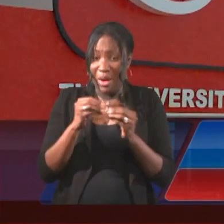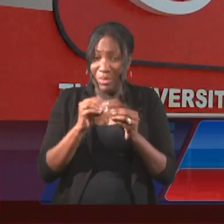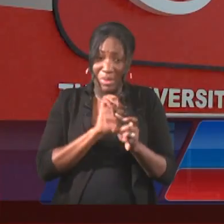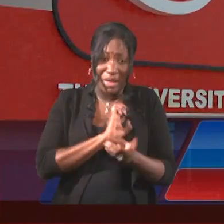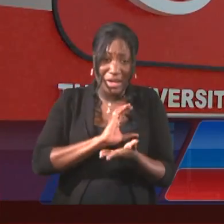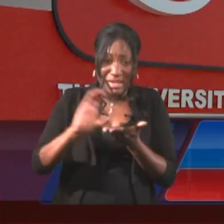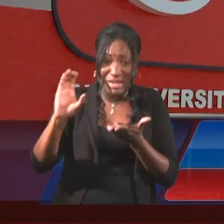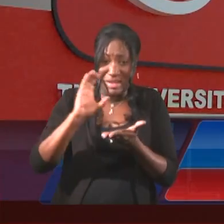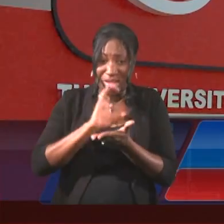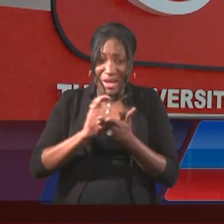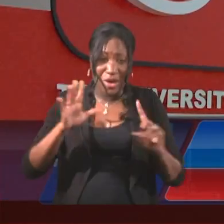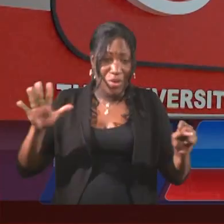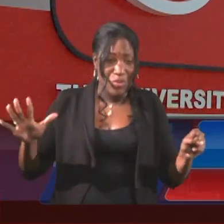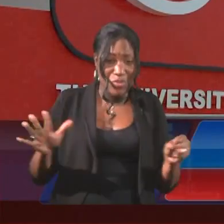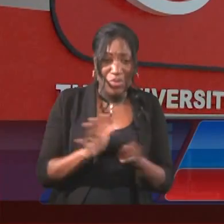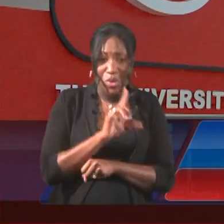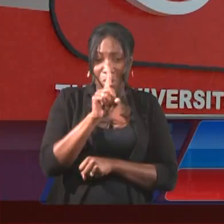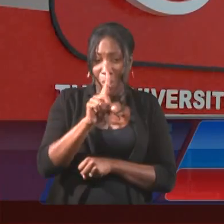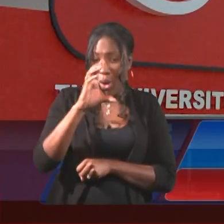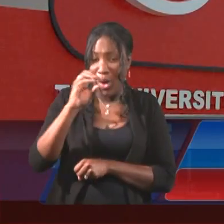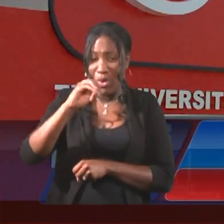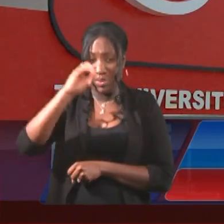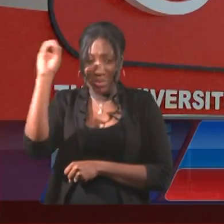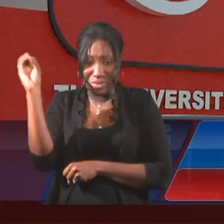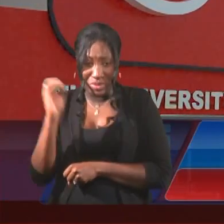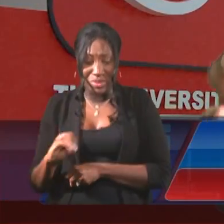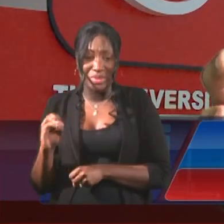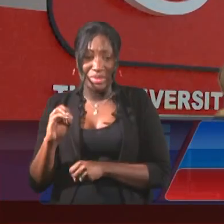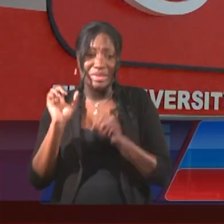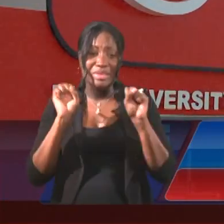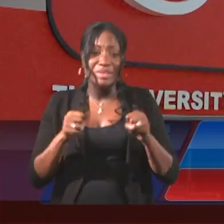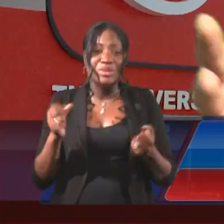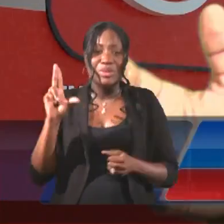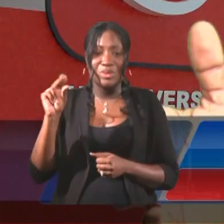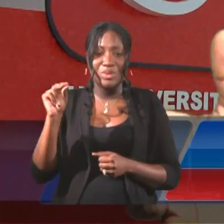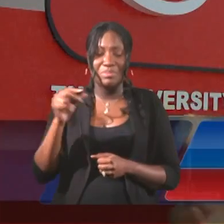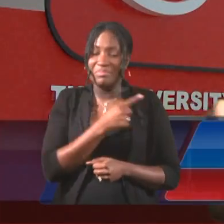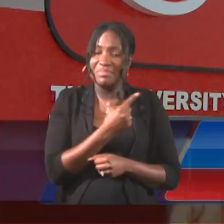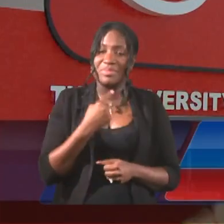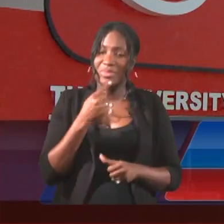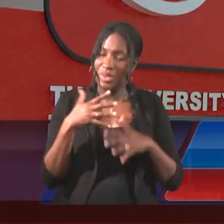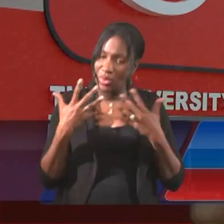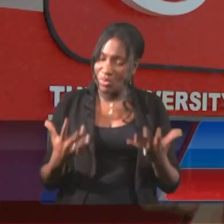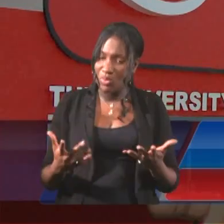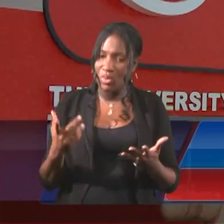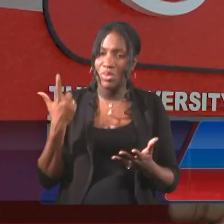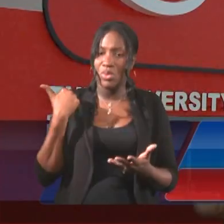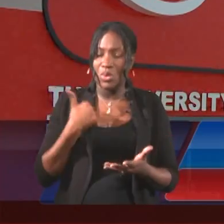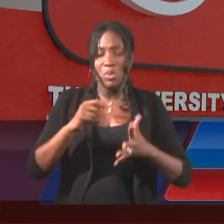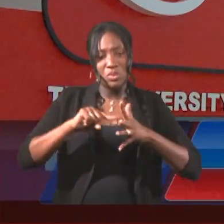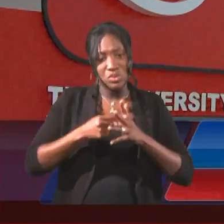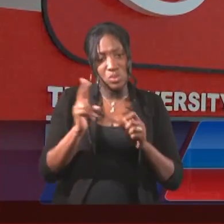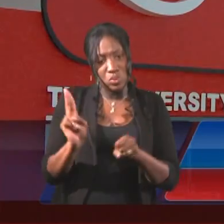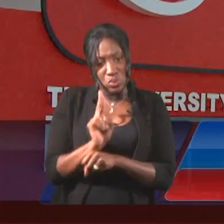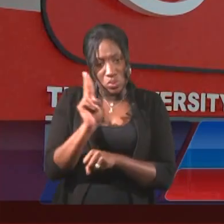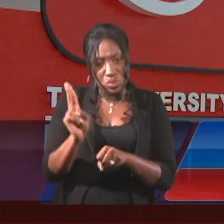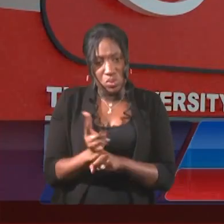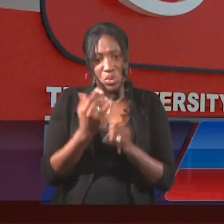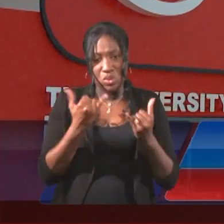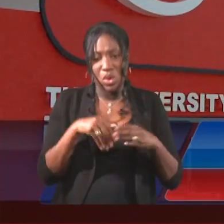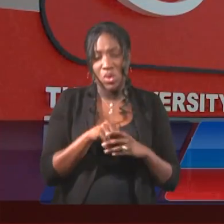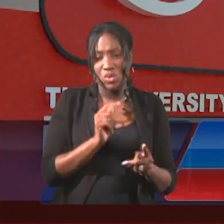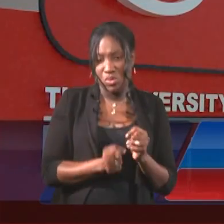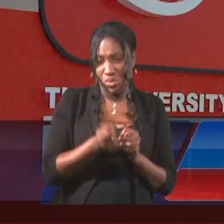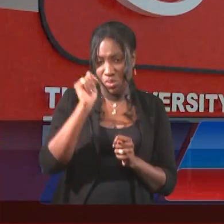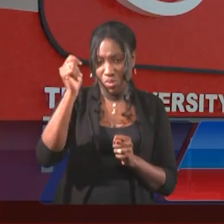This CCS steering committee has now been tasked with the implementation and realization of CCS in the country itself. In